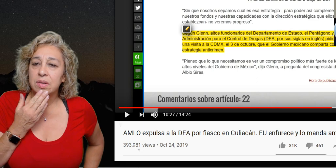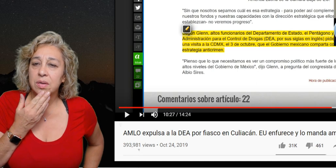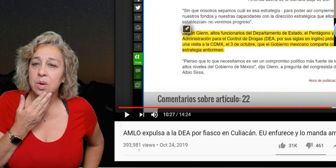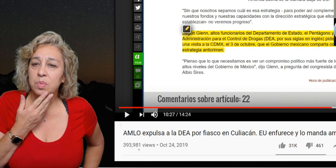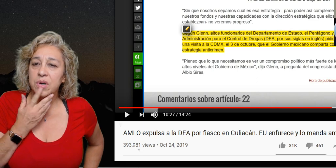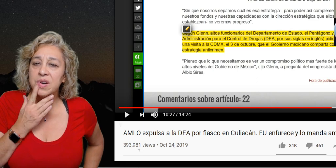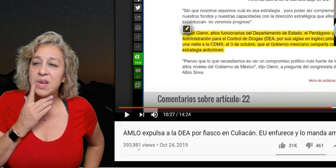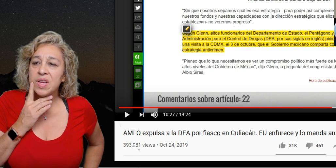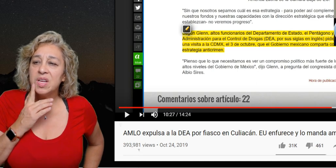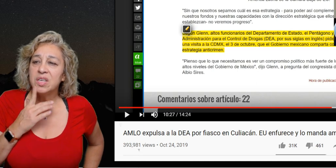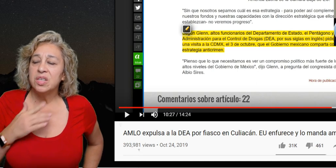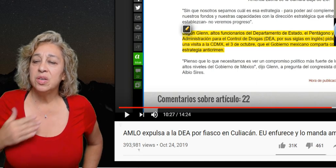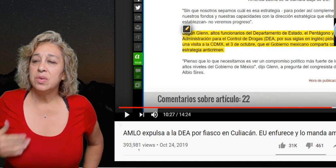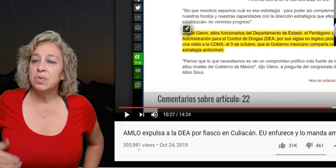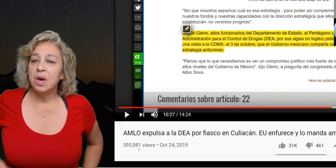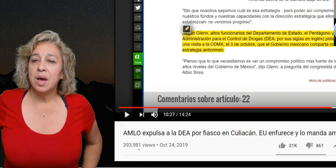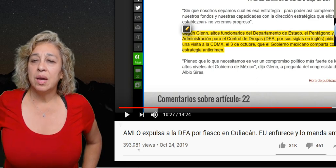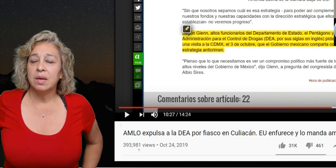of October